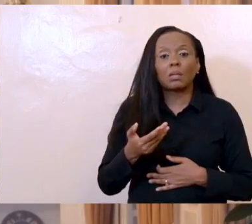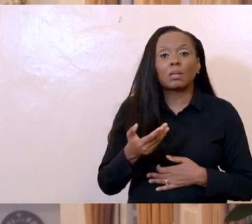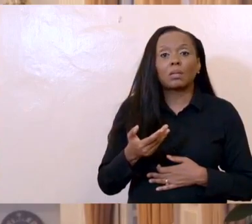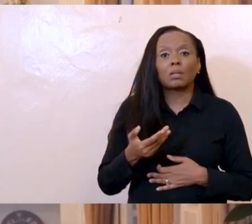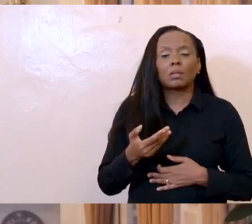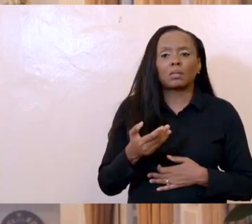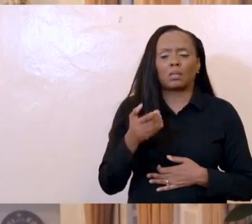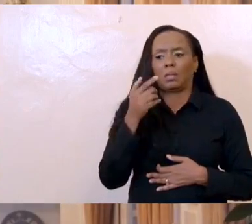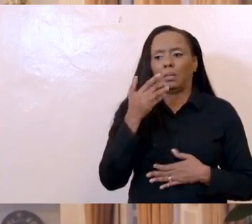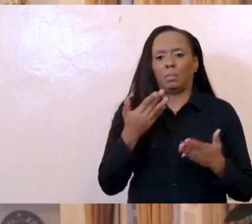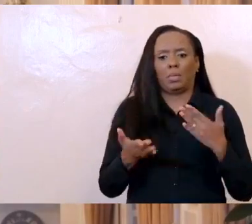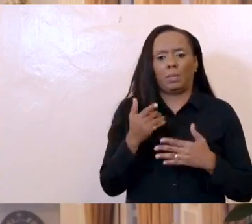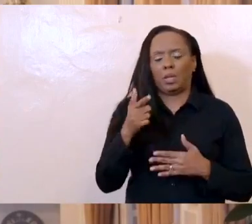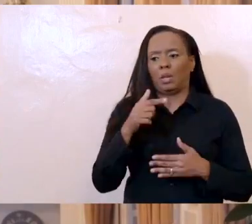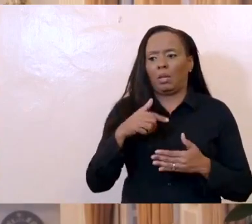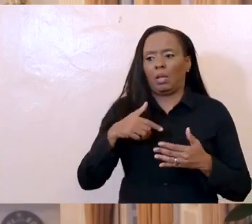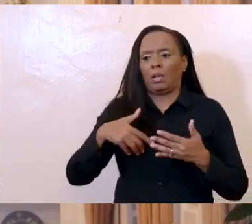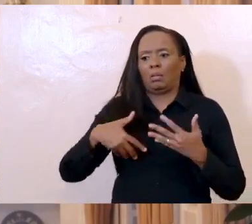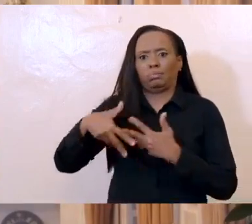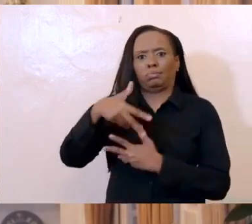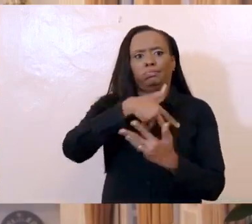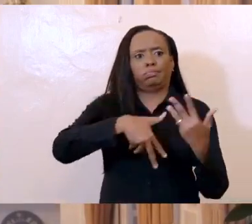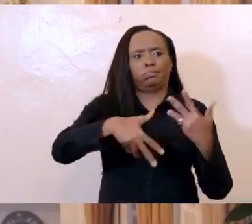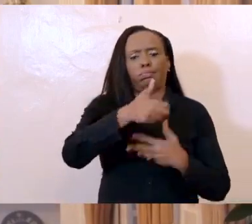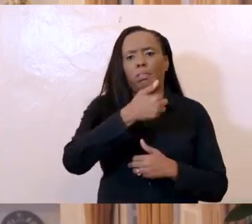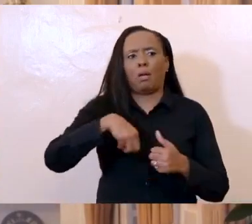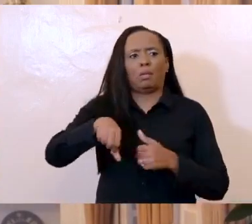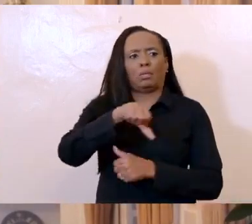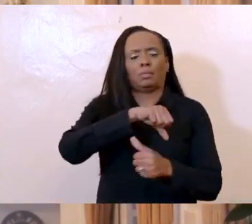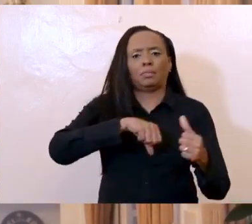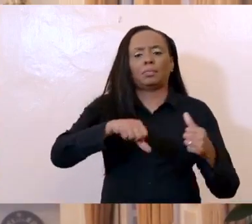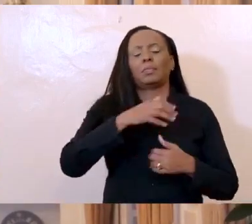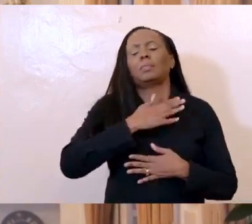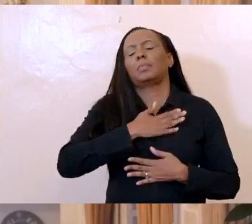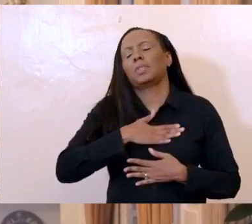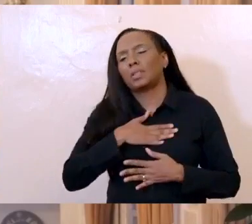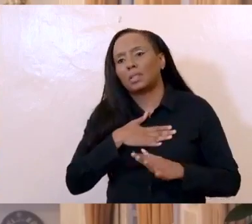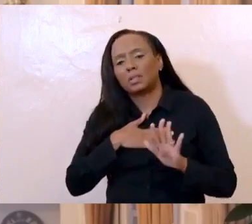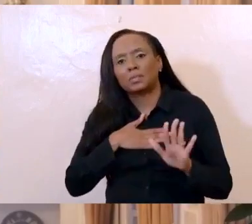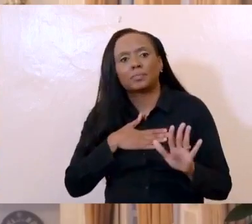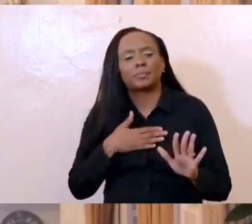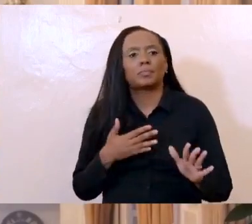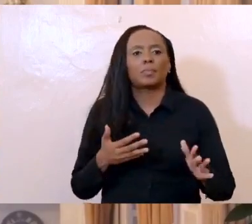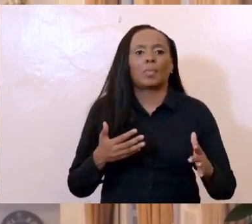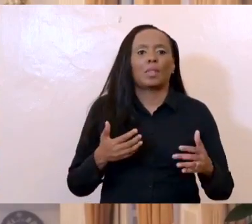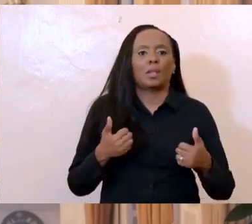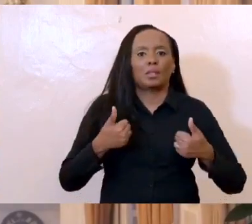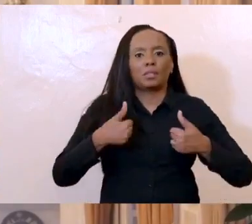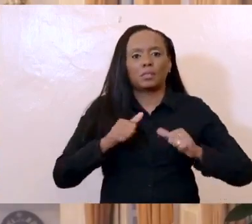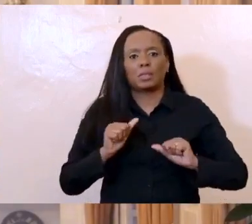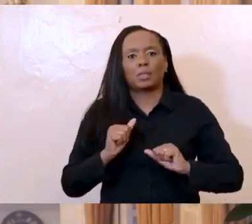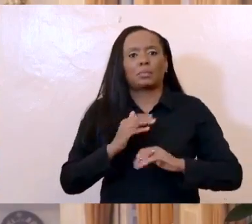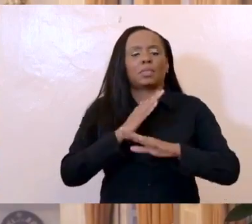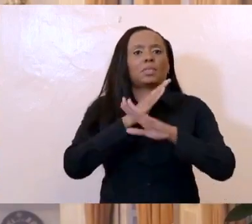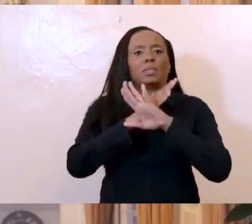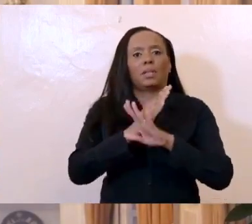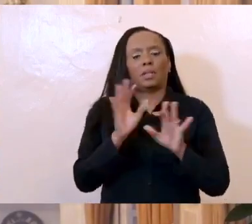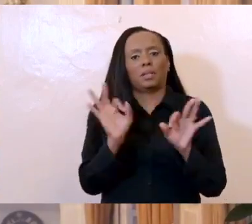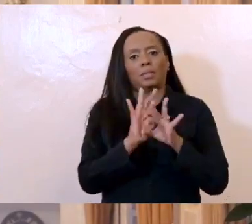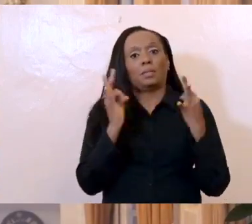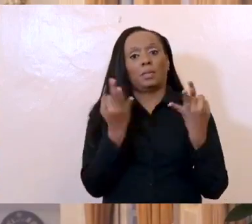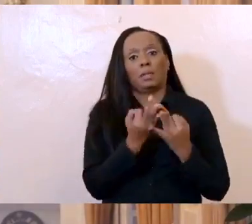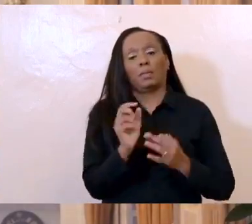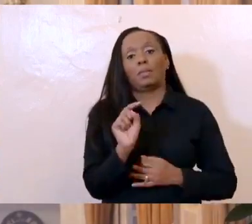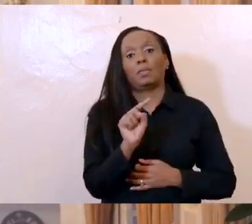places you visit, places you frequent, then the appeal is for persons to try to protect their own families